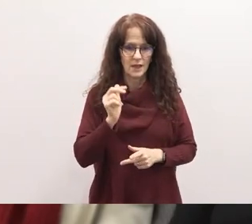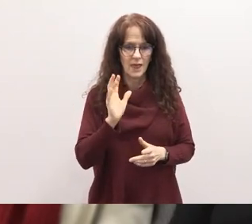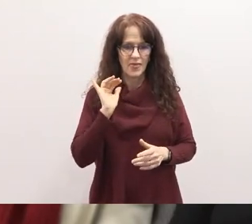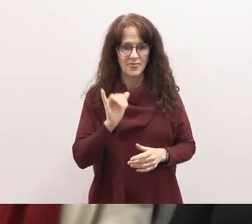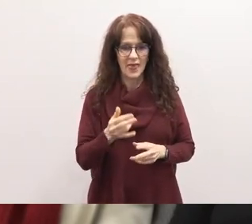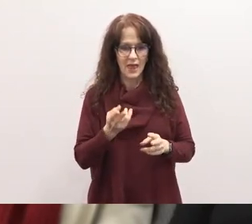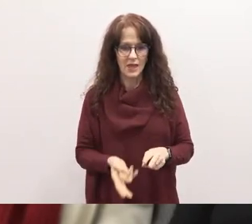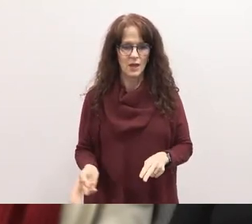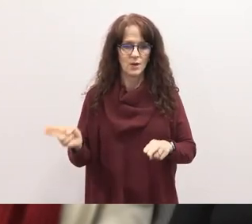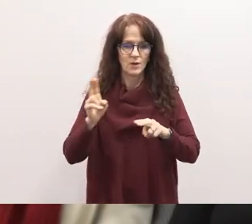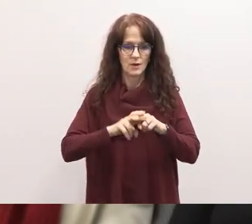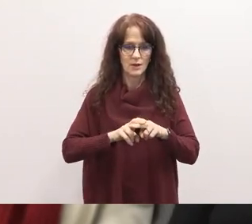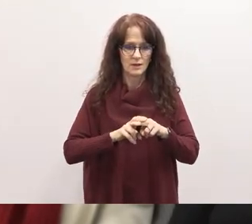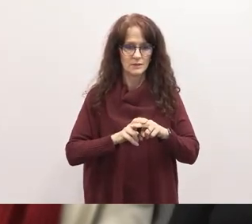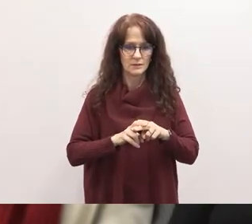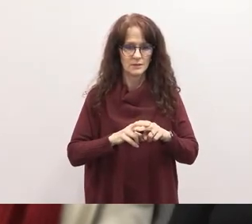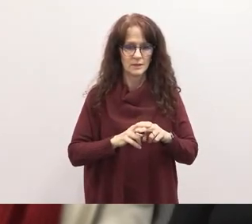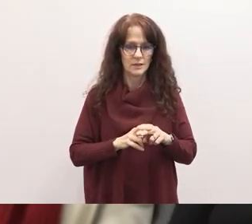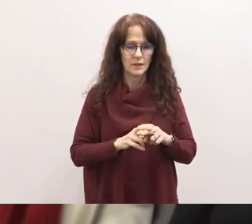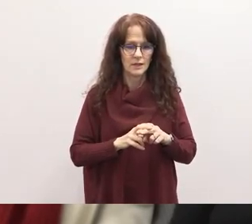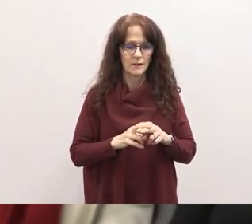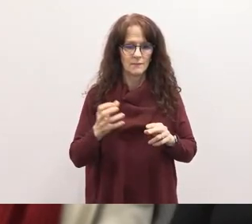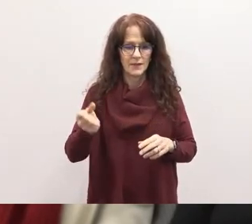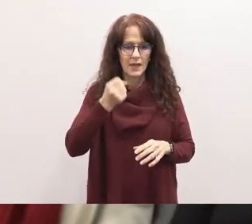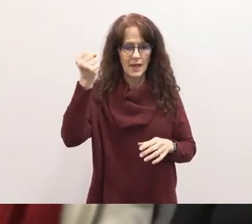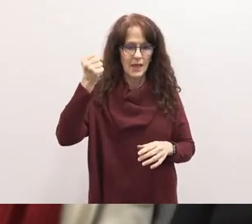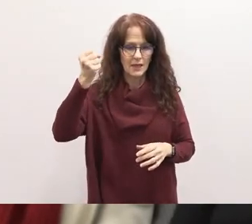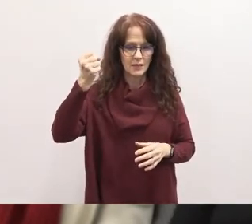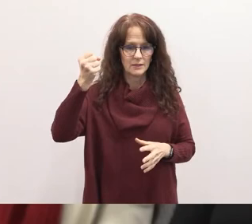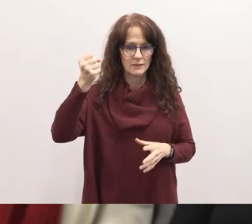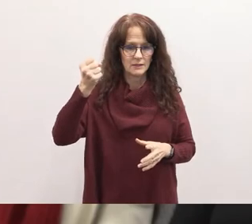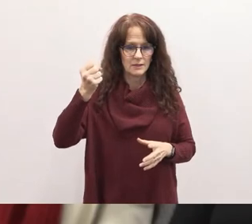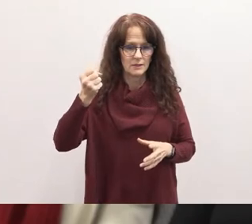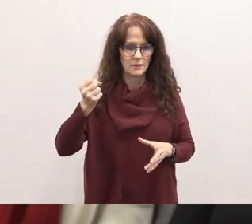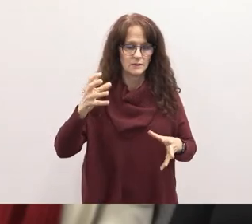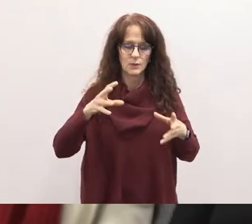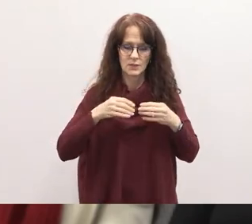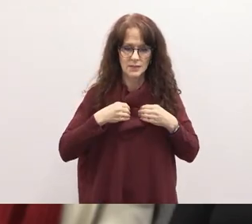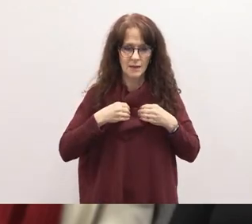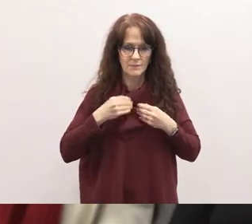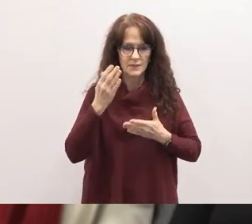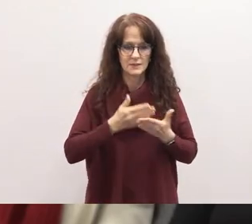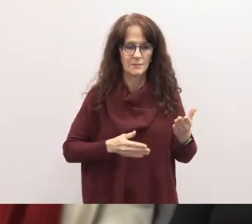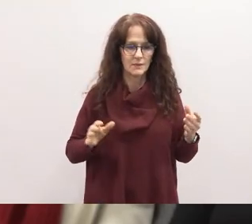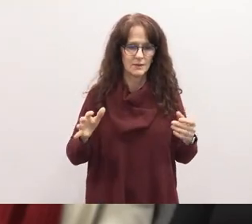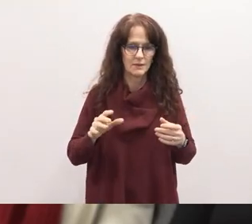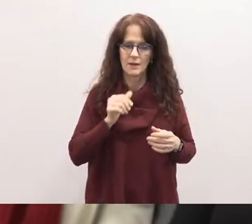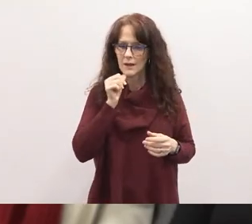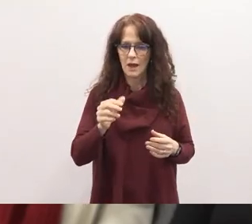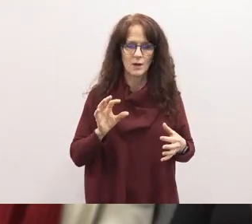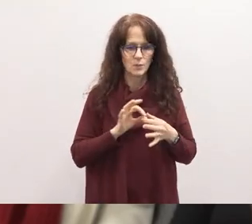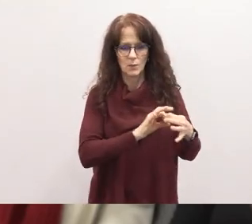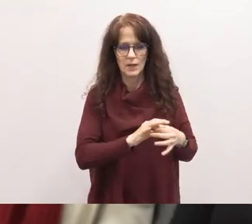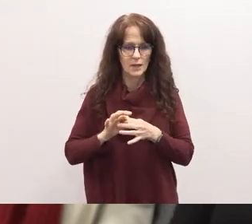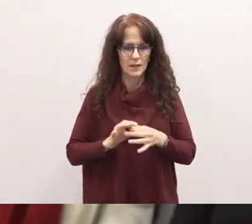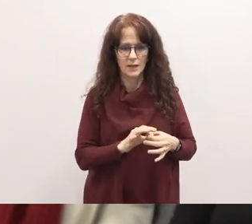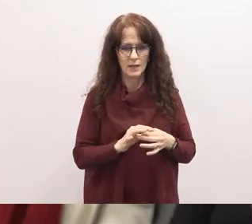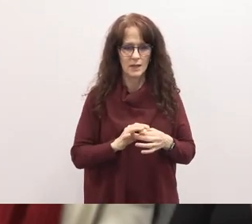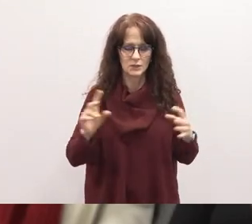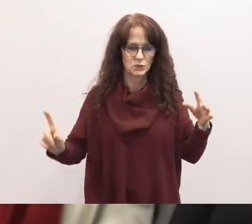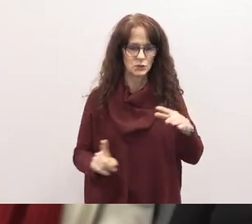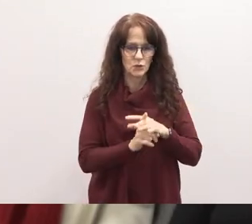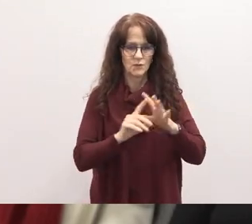raise, that inadequate raise, is being held hostage to accepting something that is completely unrelated and came out of